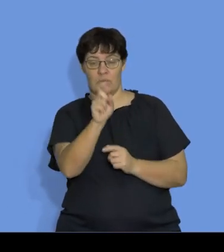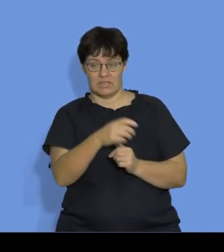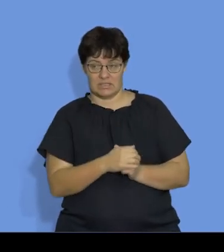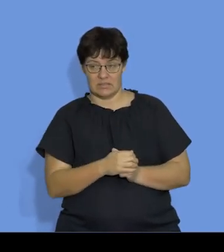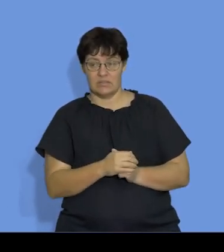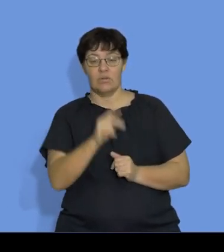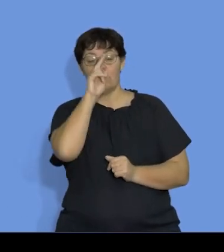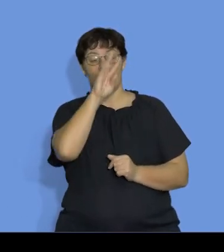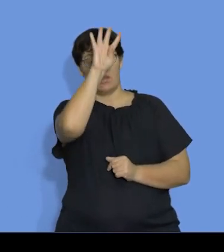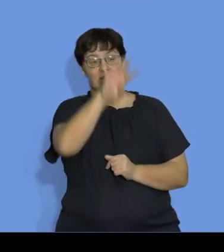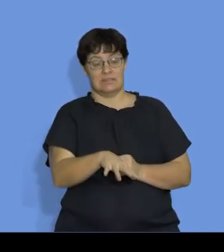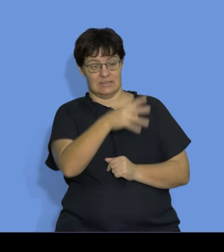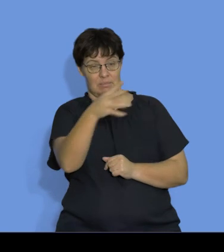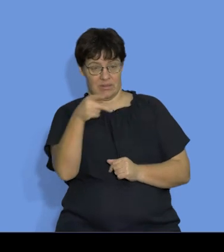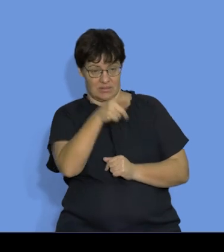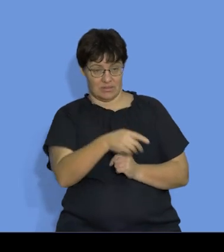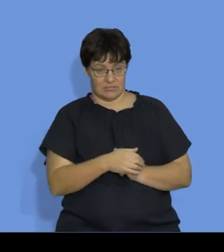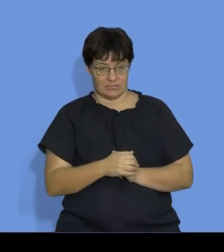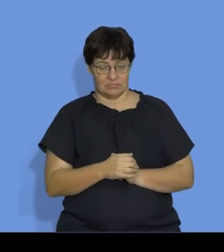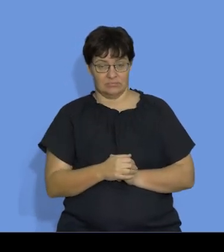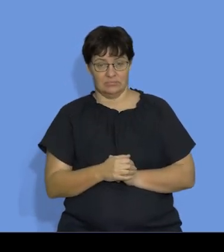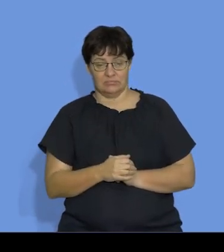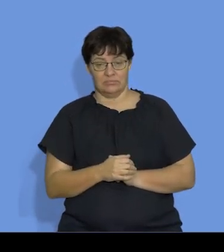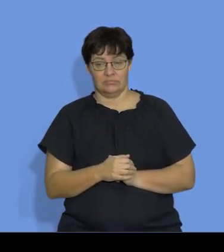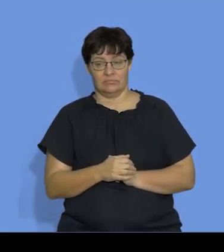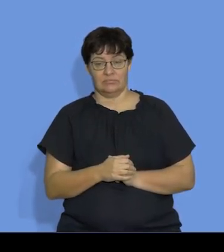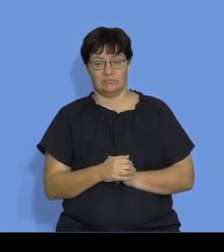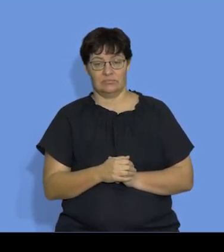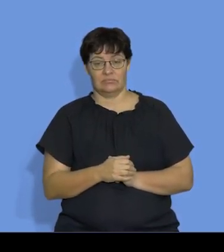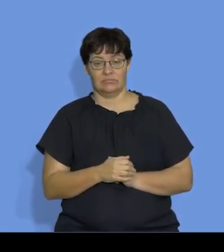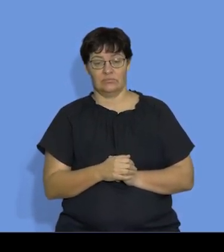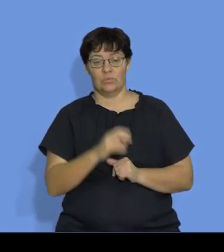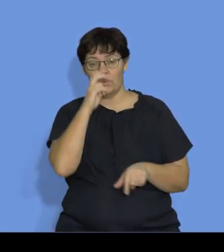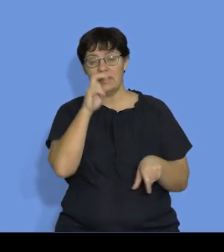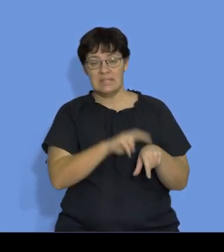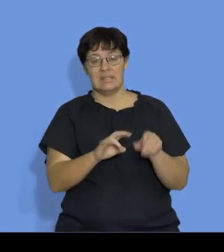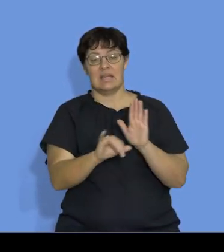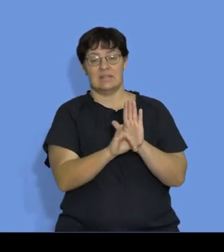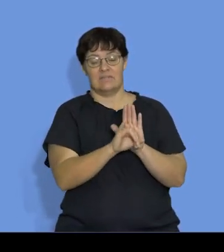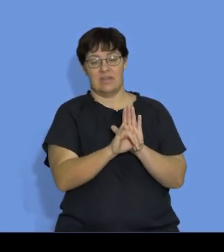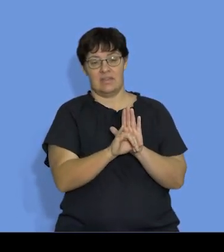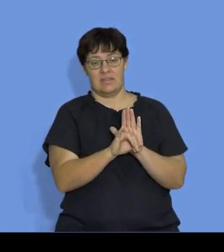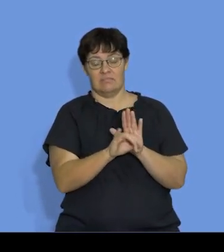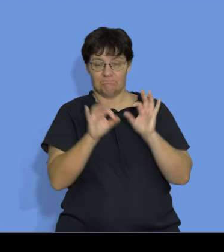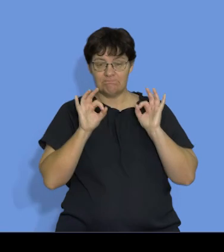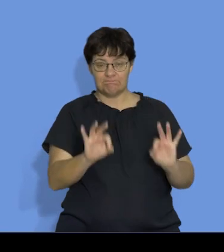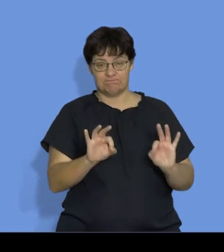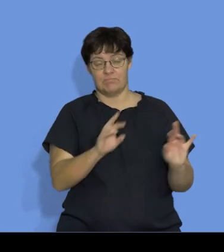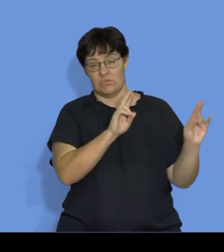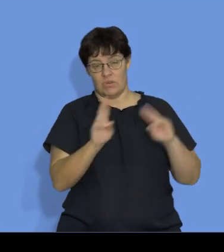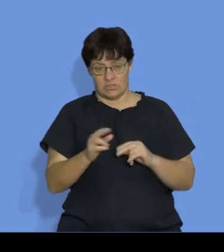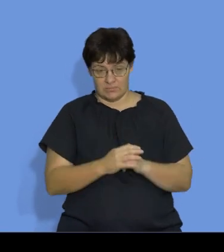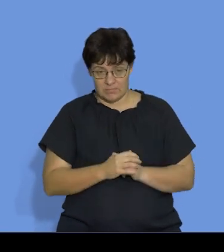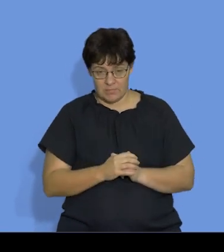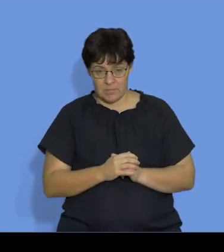reduction potential tables, okay? So we need to identify the correct reaction. So in this case, we are